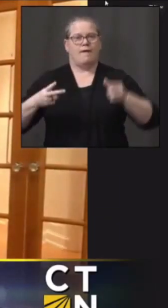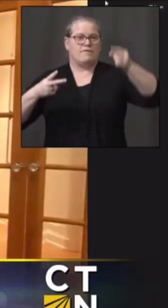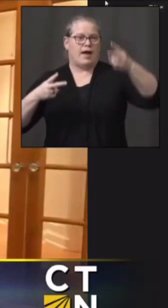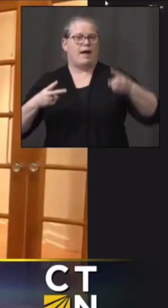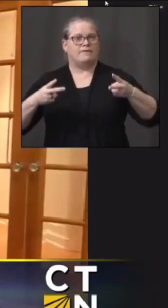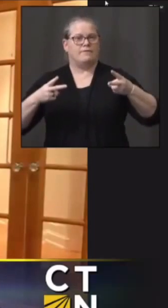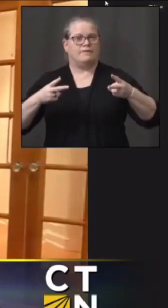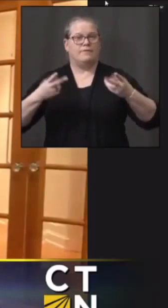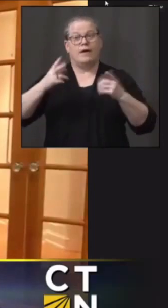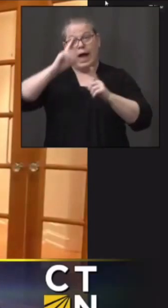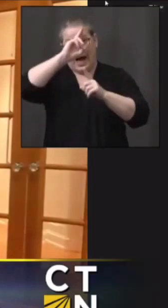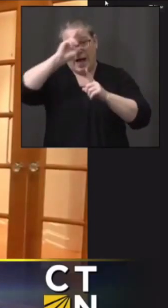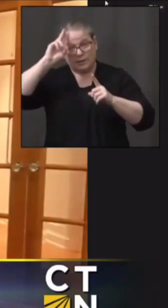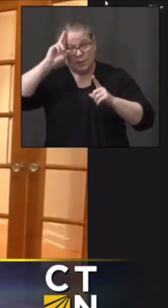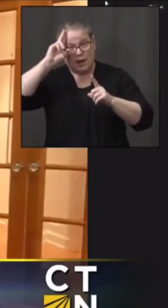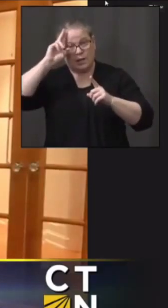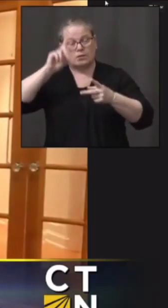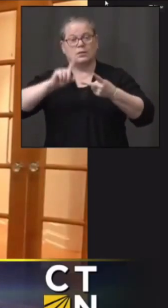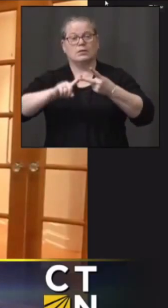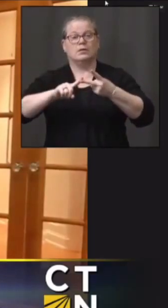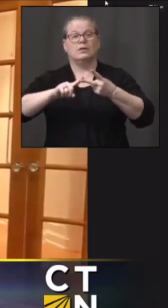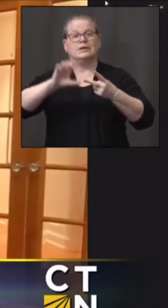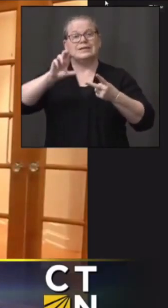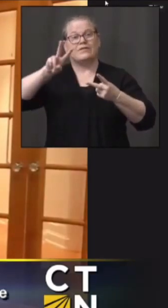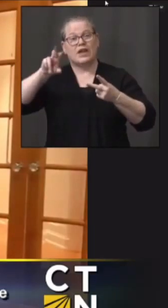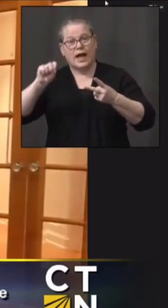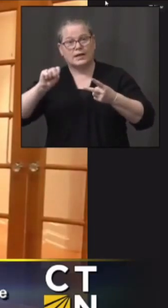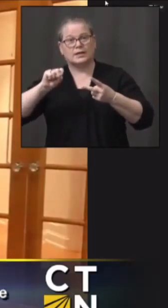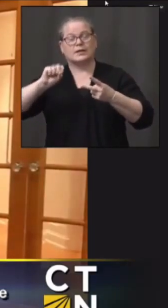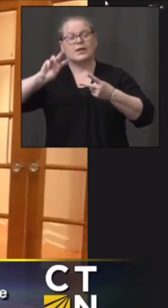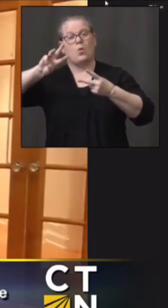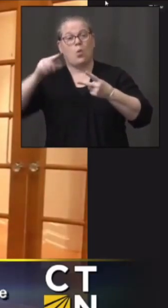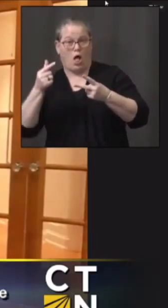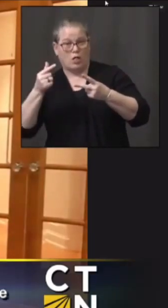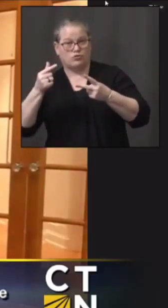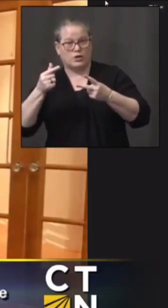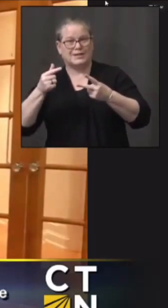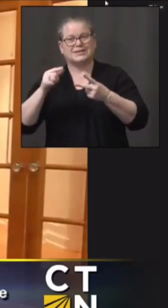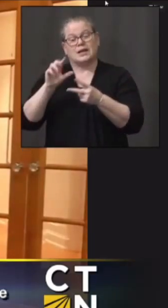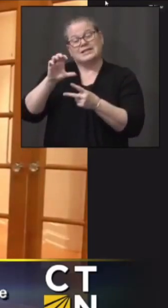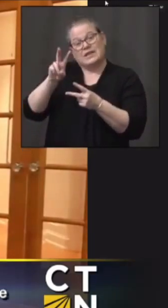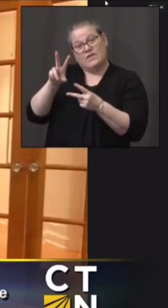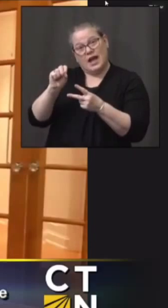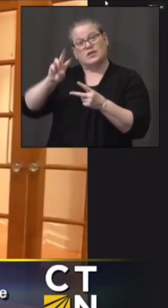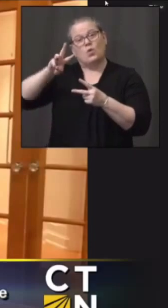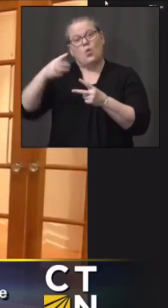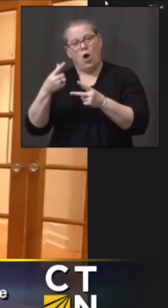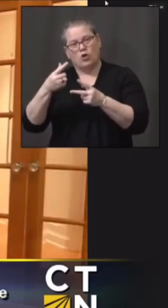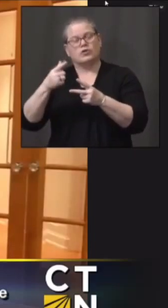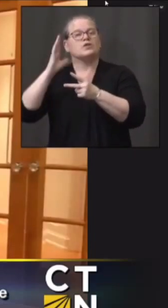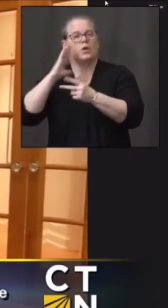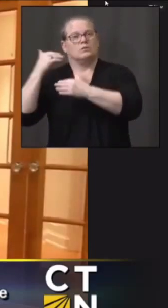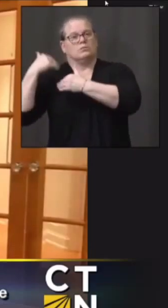our hospitals, and CVS and Walgreens on its way into our nursing homes.